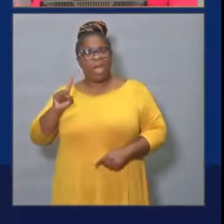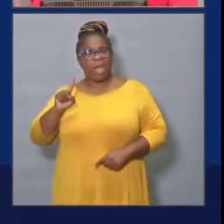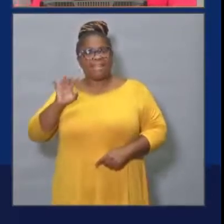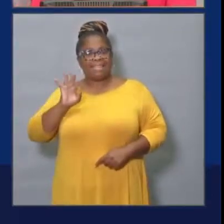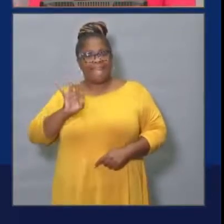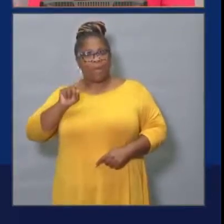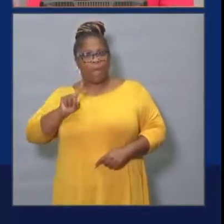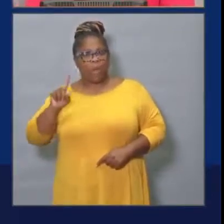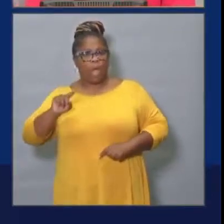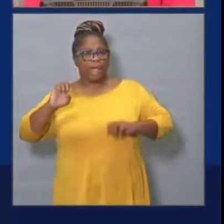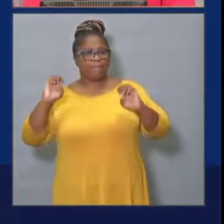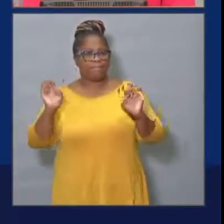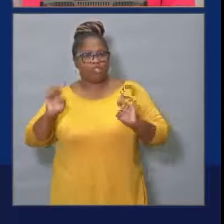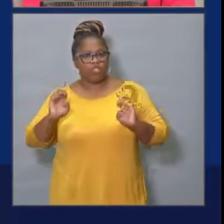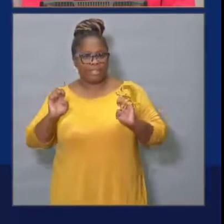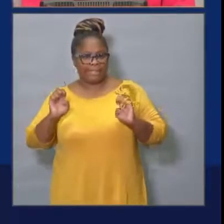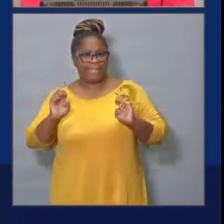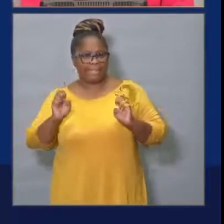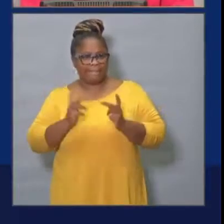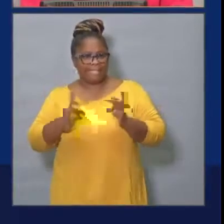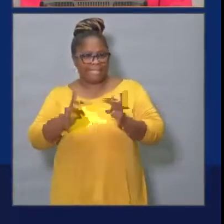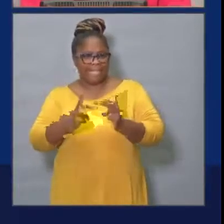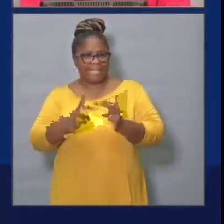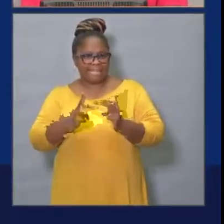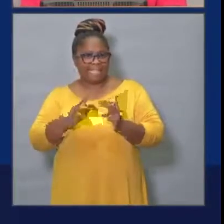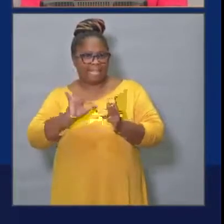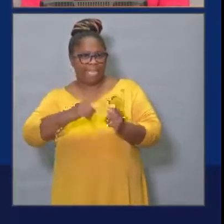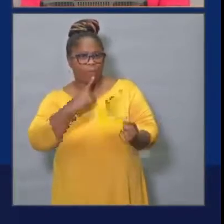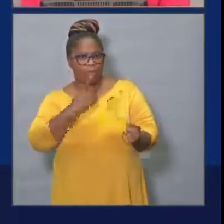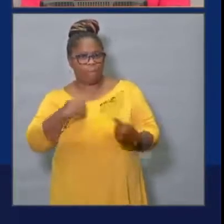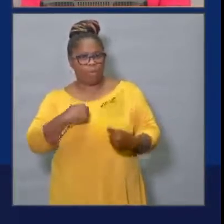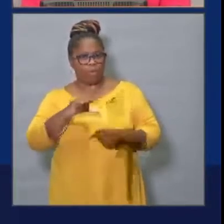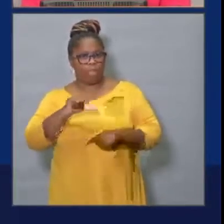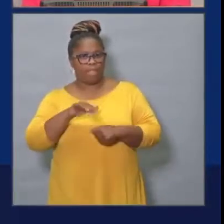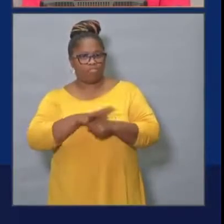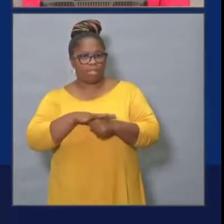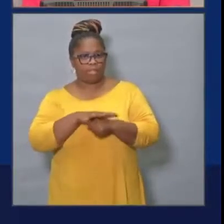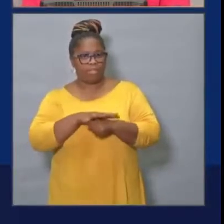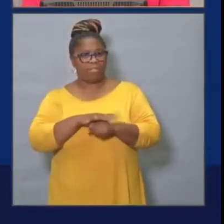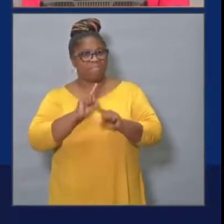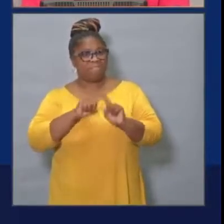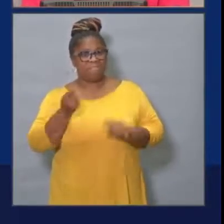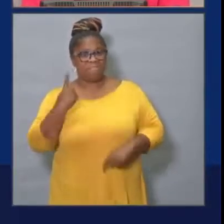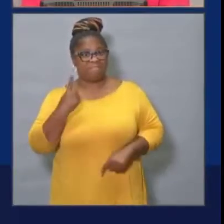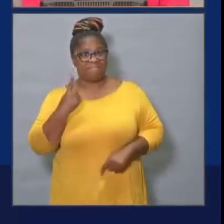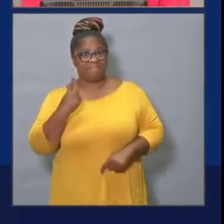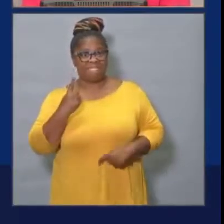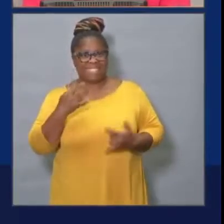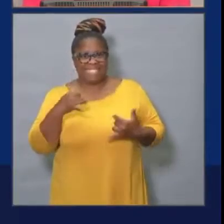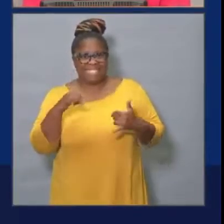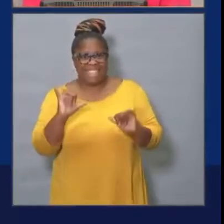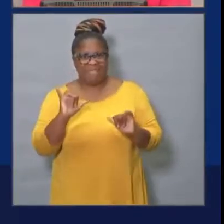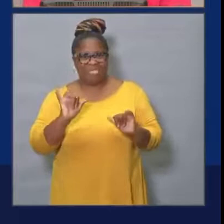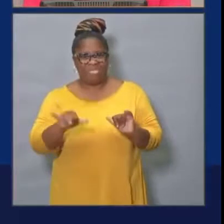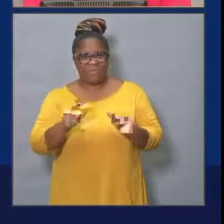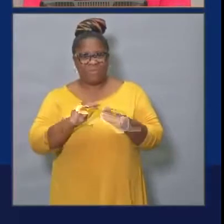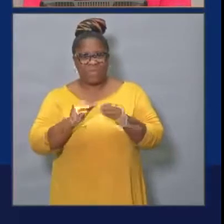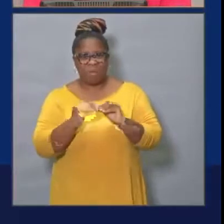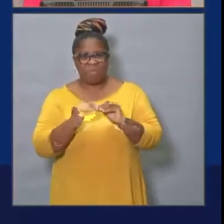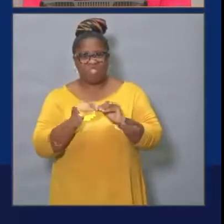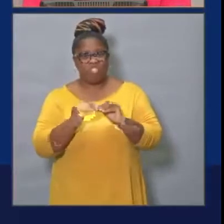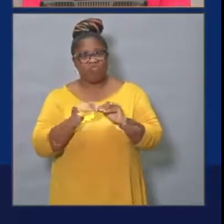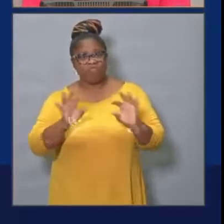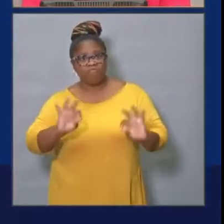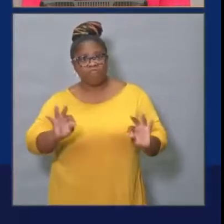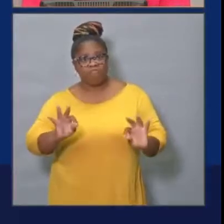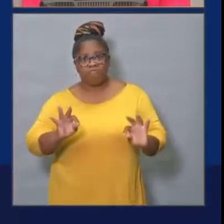data to Los Angeles County. However, realize these numbers are still at an all-time high, as Dr. Ferrer mentioned,